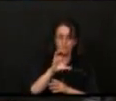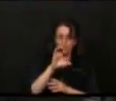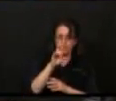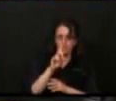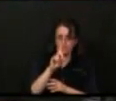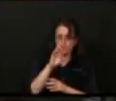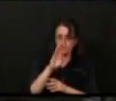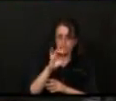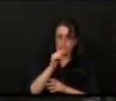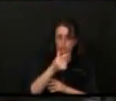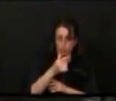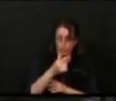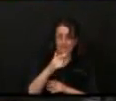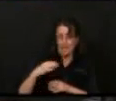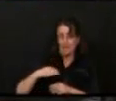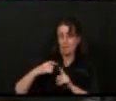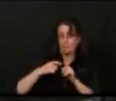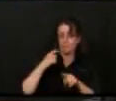Windsor Housing Trust.